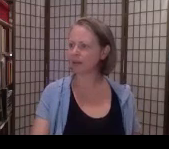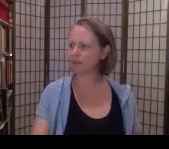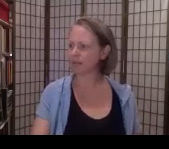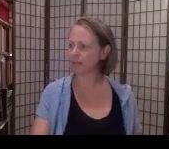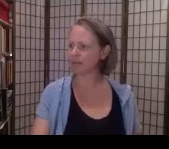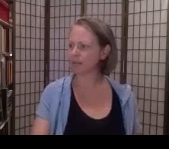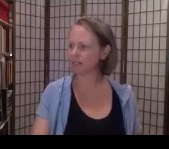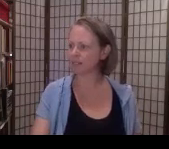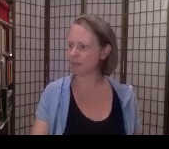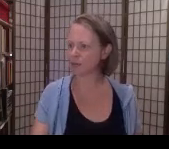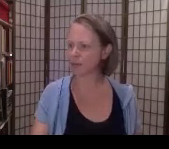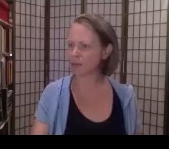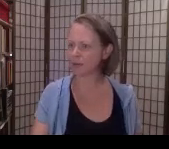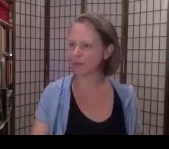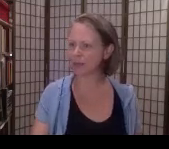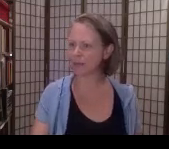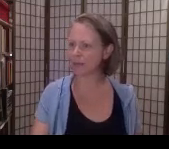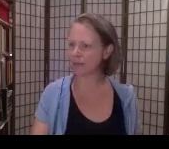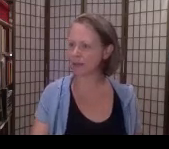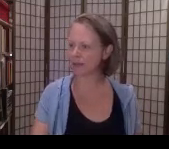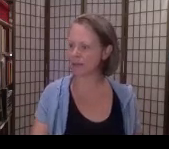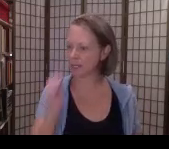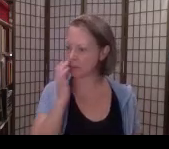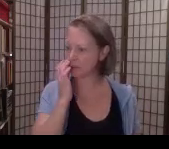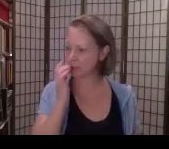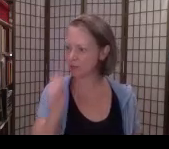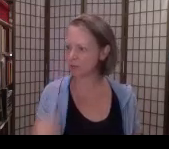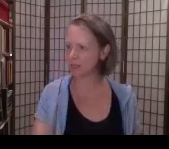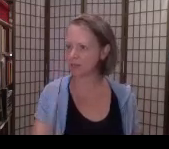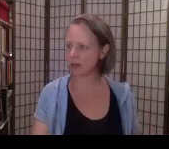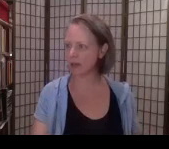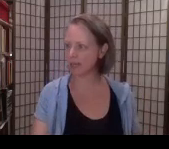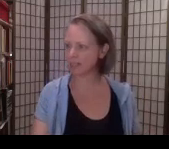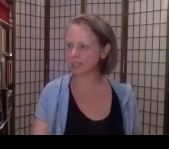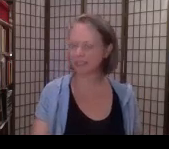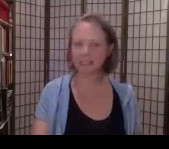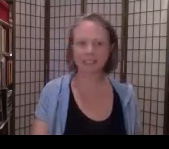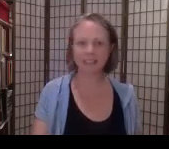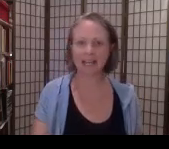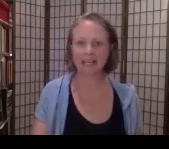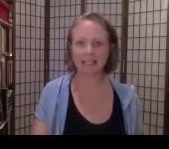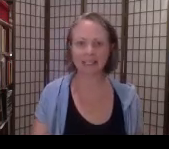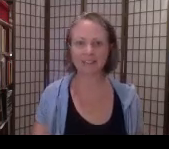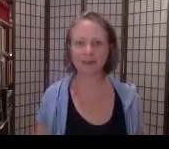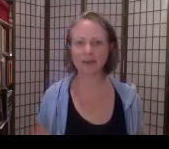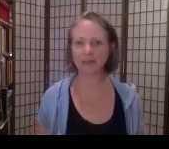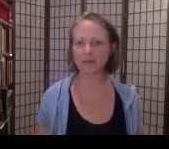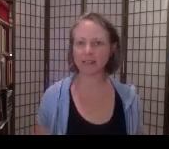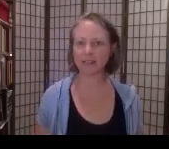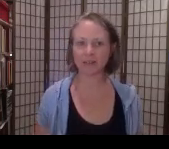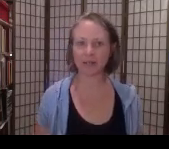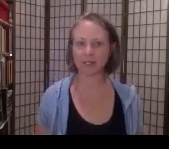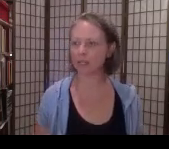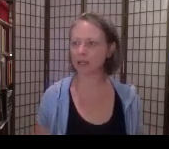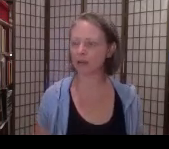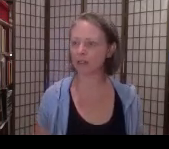All right, I'm not seeing any come through, although it may be that my Facebook is really behind, lagging. So if I'm not